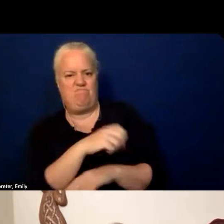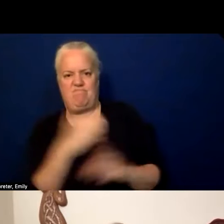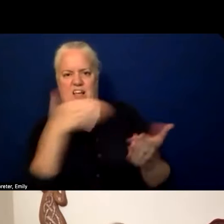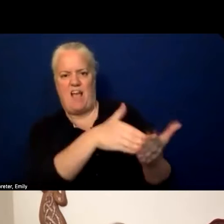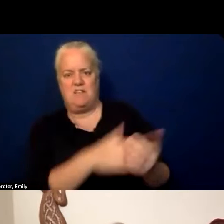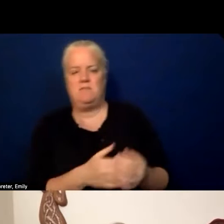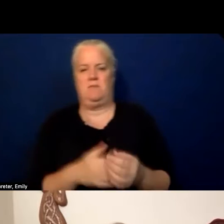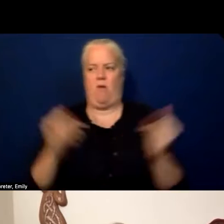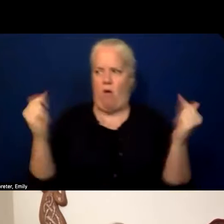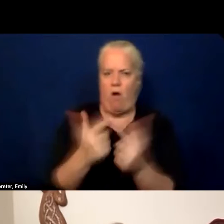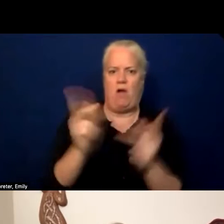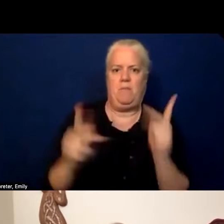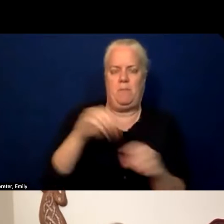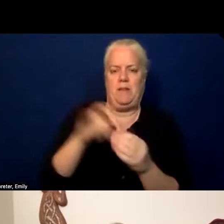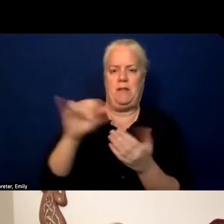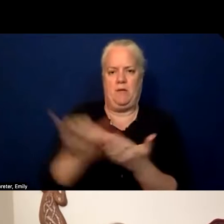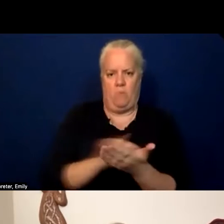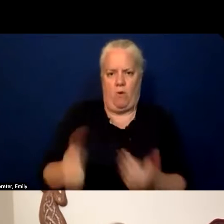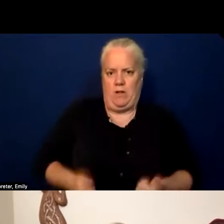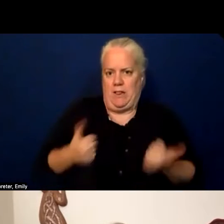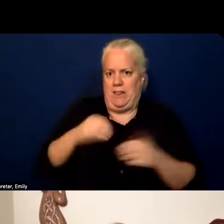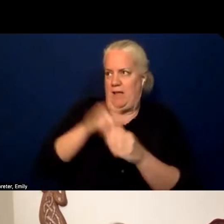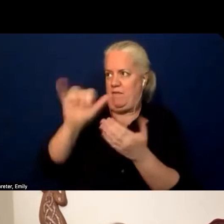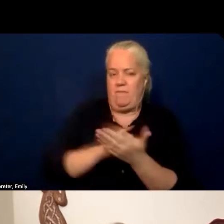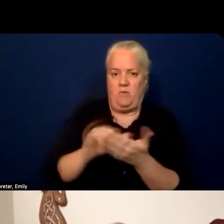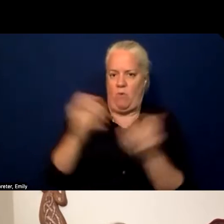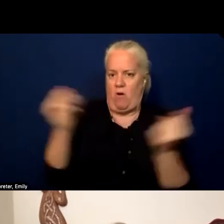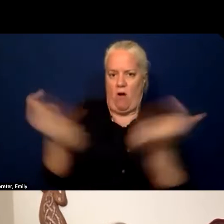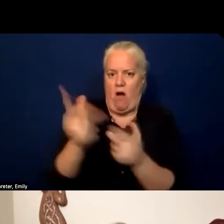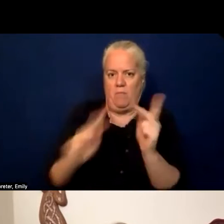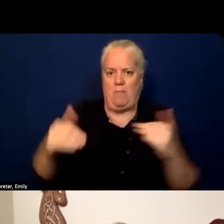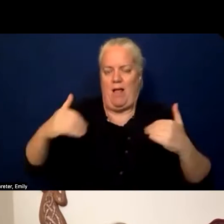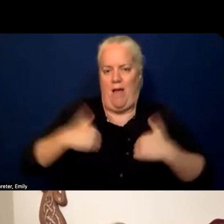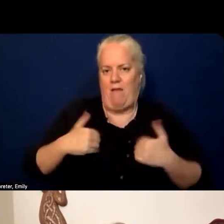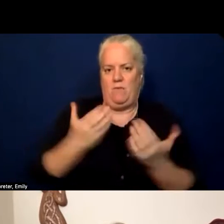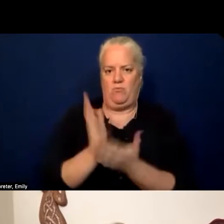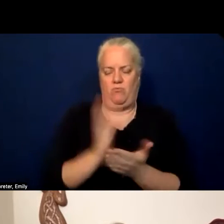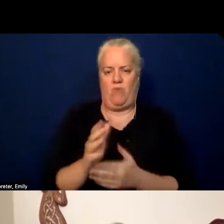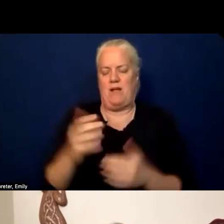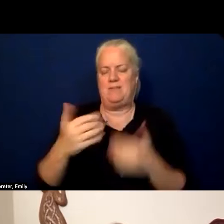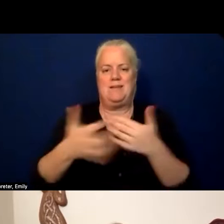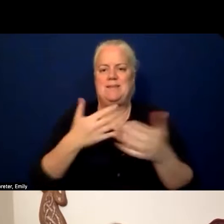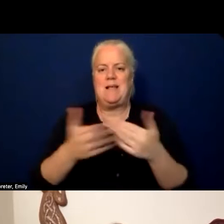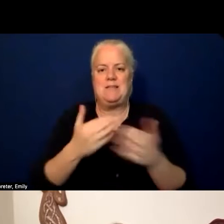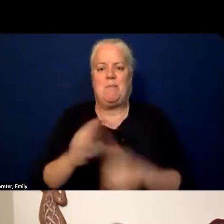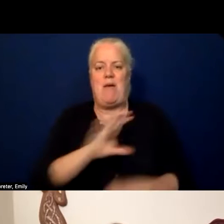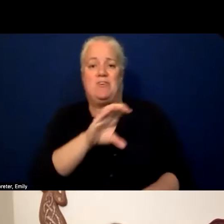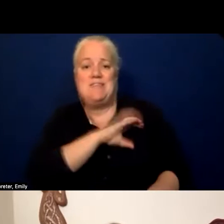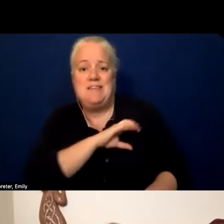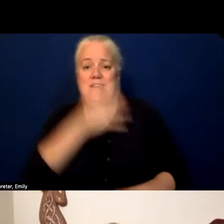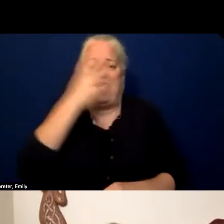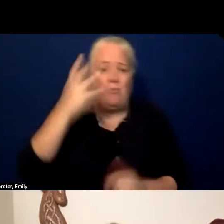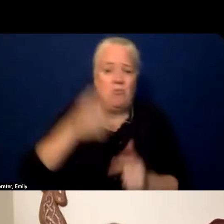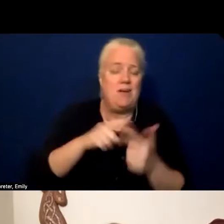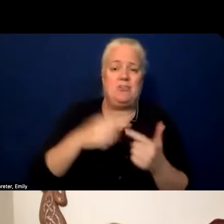of being in New York. It's not tied to citizenship, it's not tied to age. You don't have to live in the right zip code, have